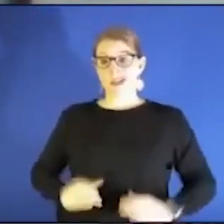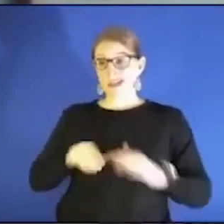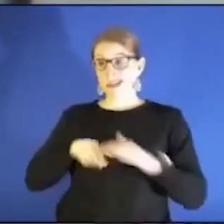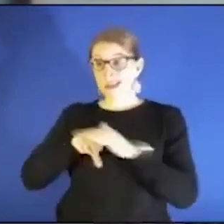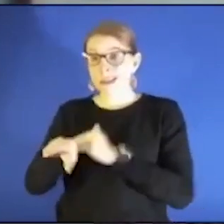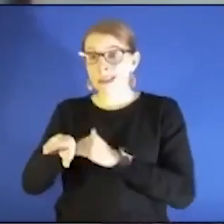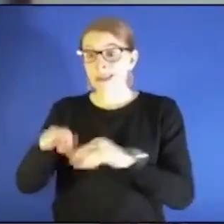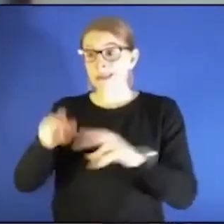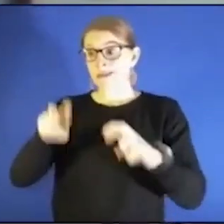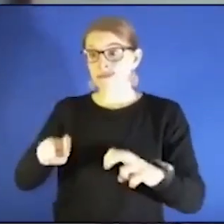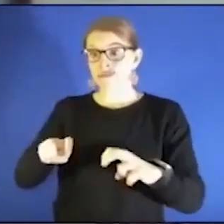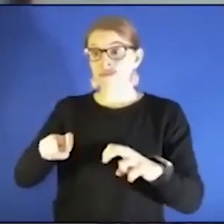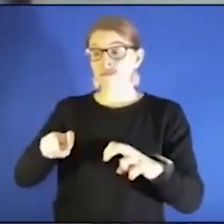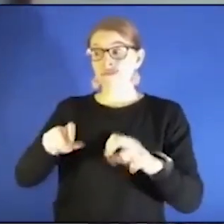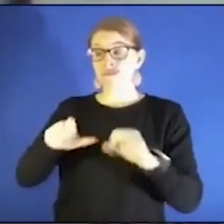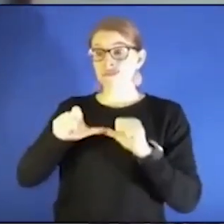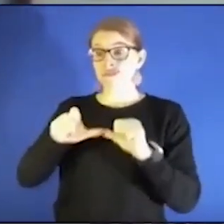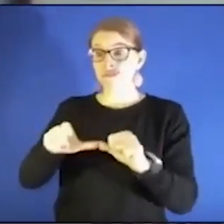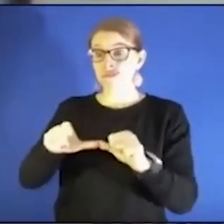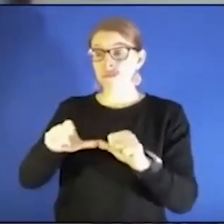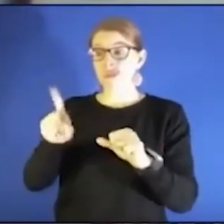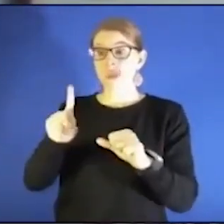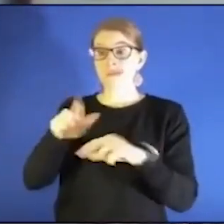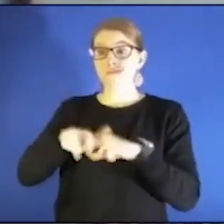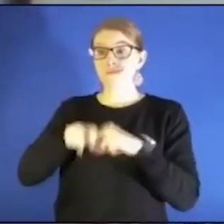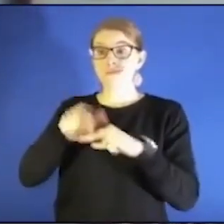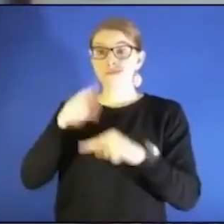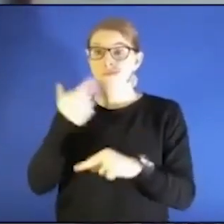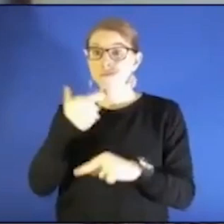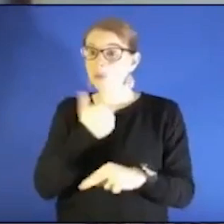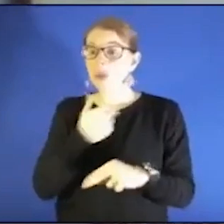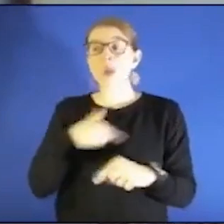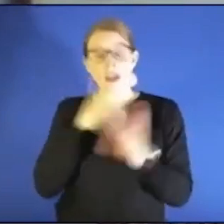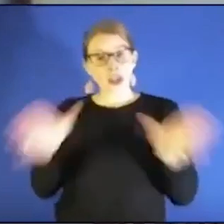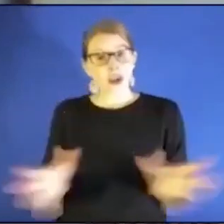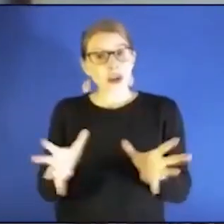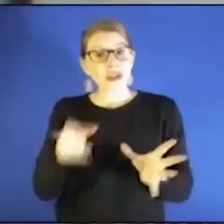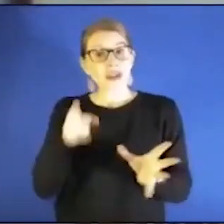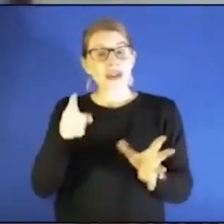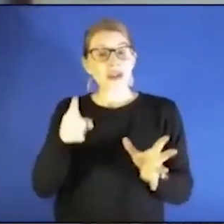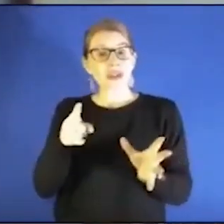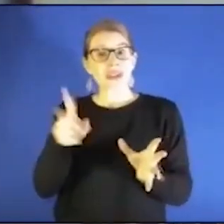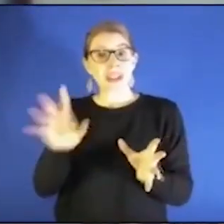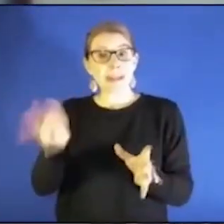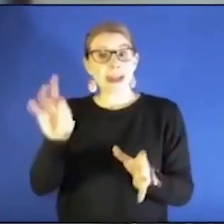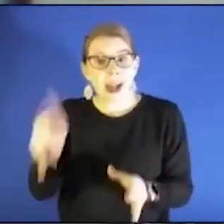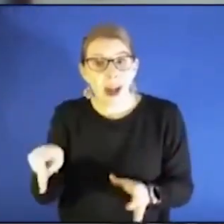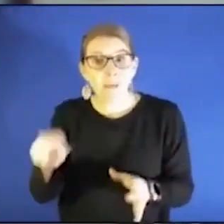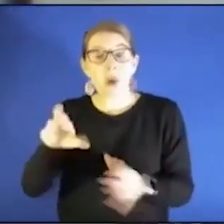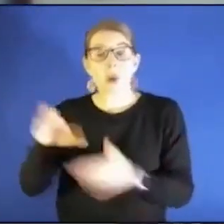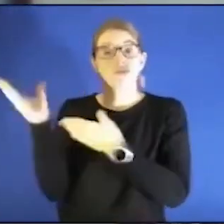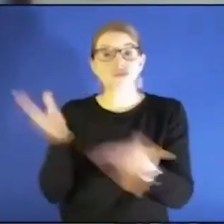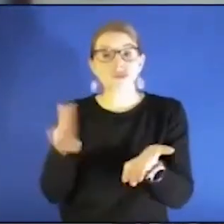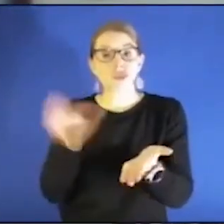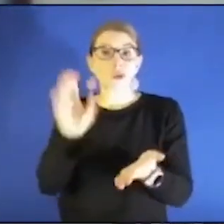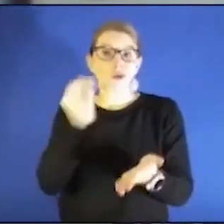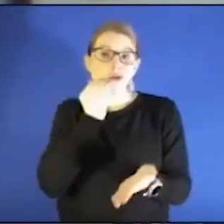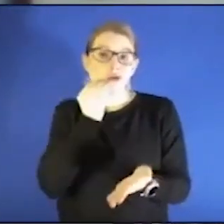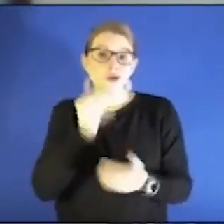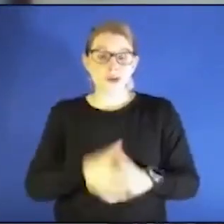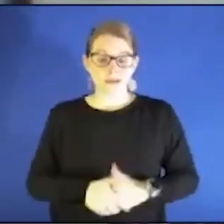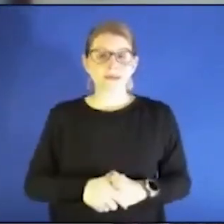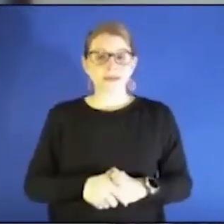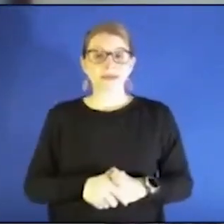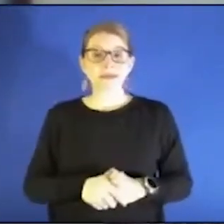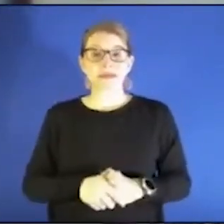the restaurant, then of course we encourage you to take advantage of the carry out and delivery components